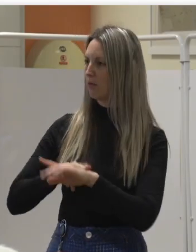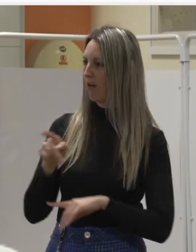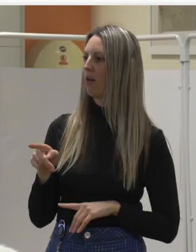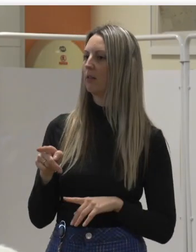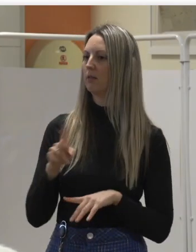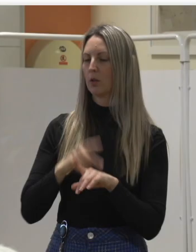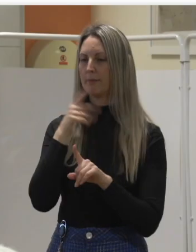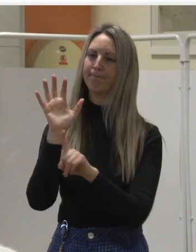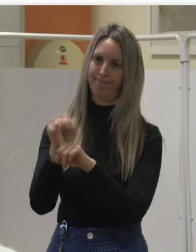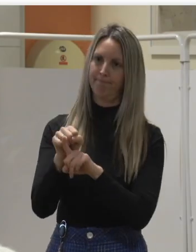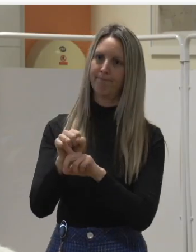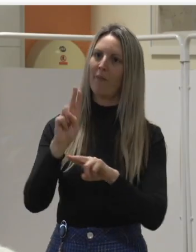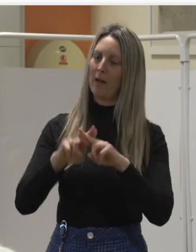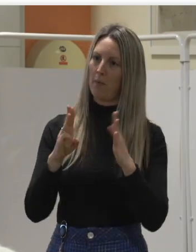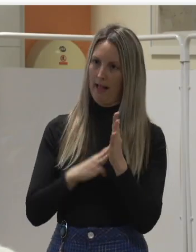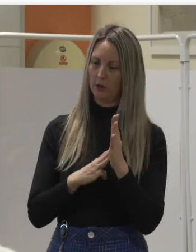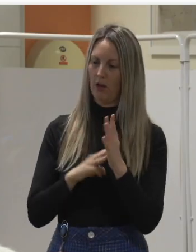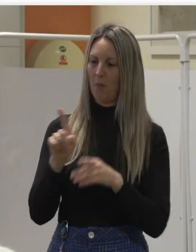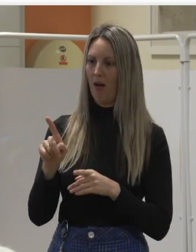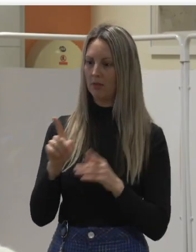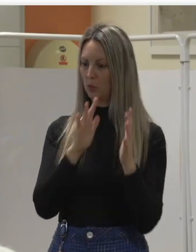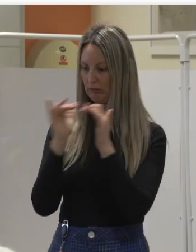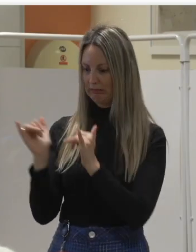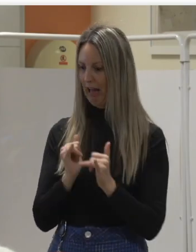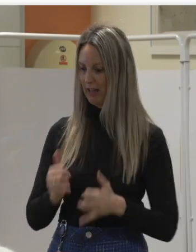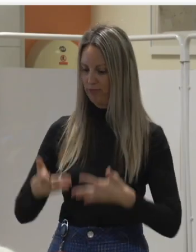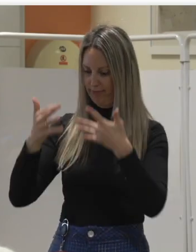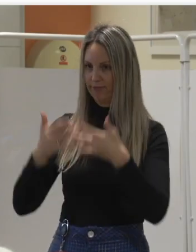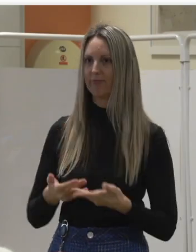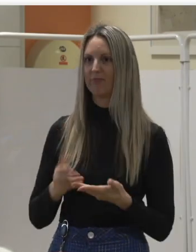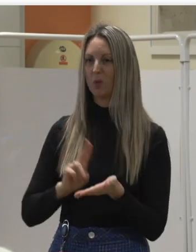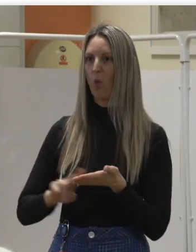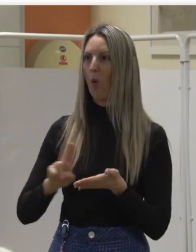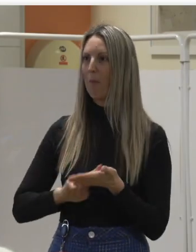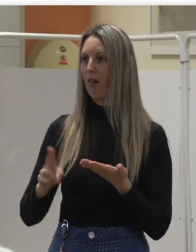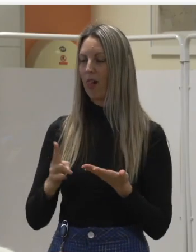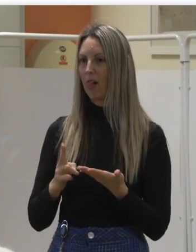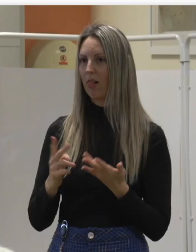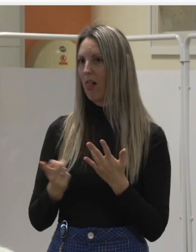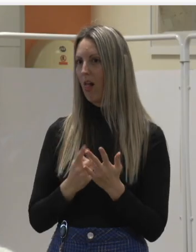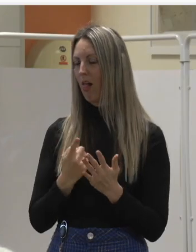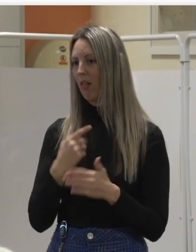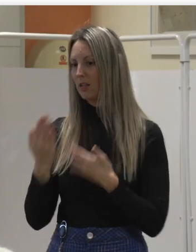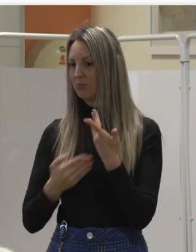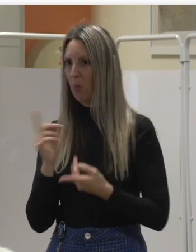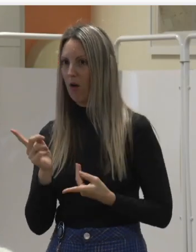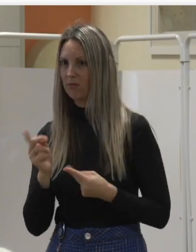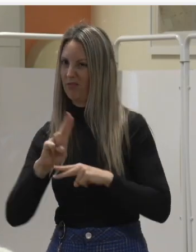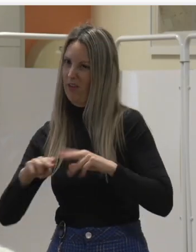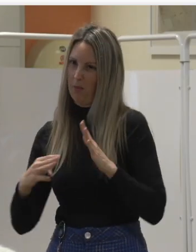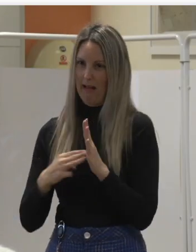well, all of your tests are normal, there is nothing wrong with you, maybe one of the explanations, then